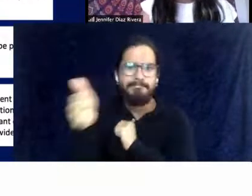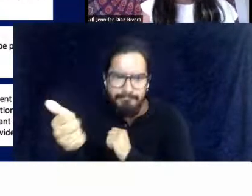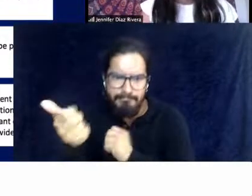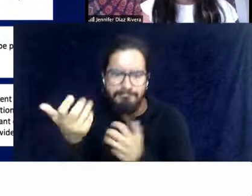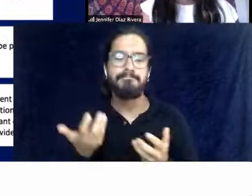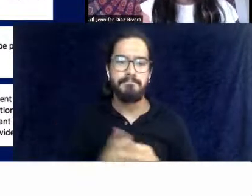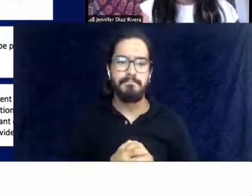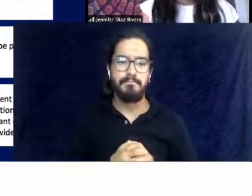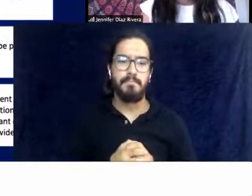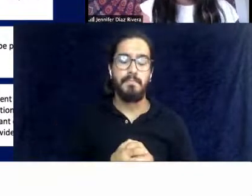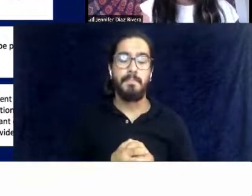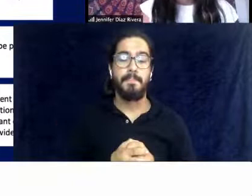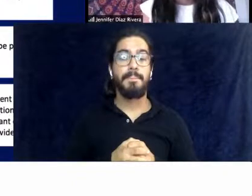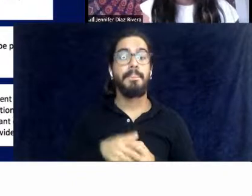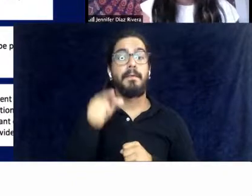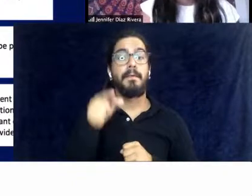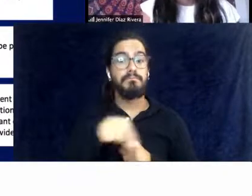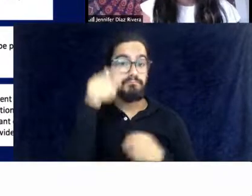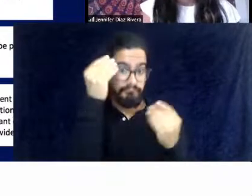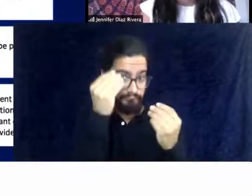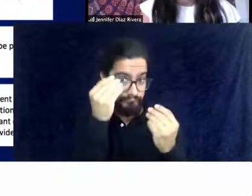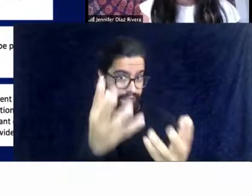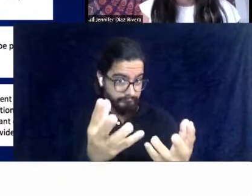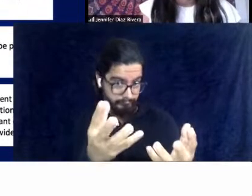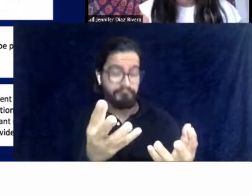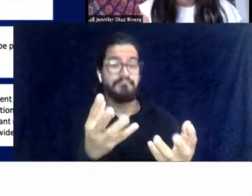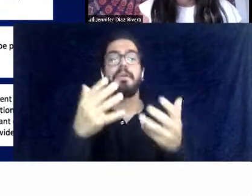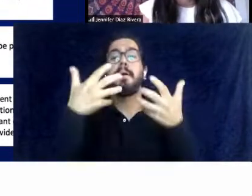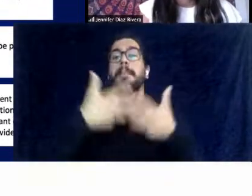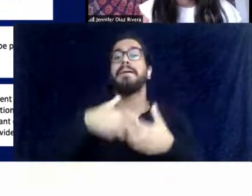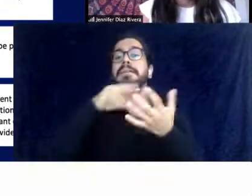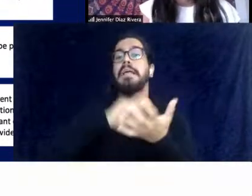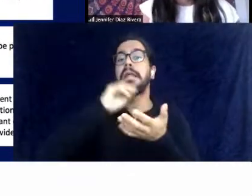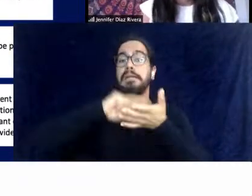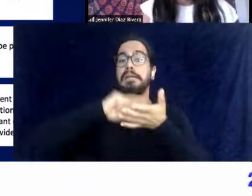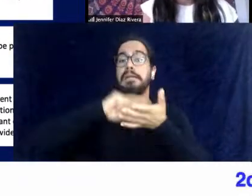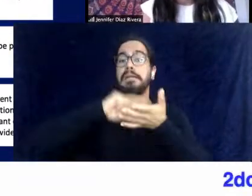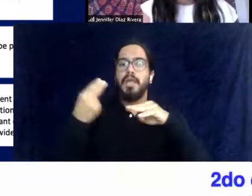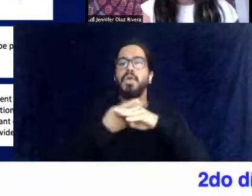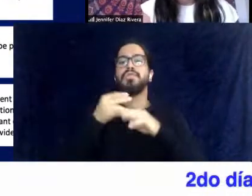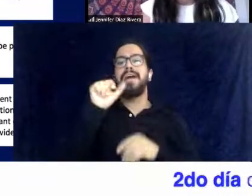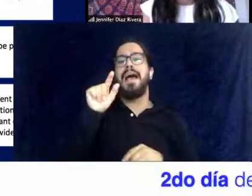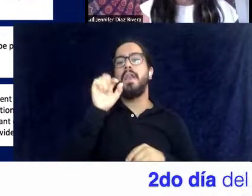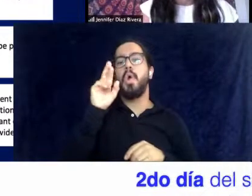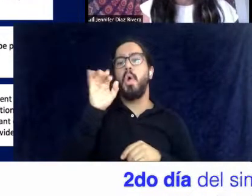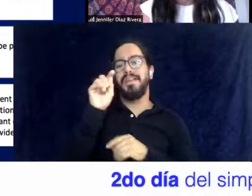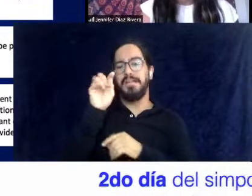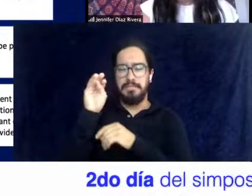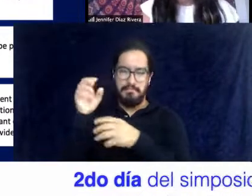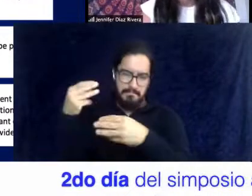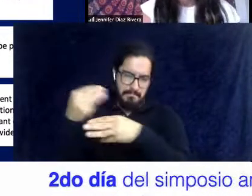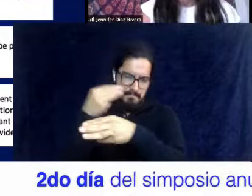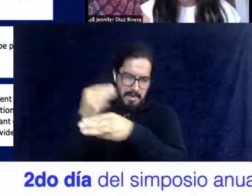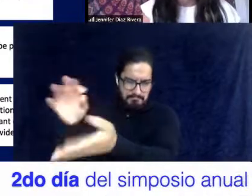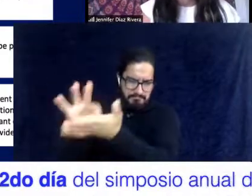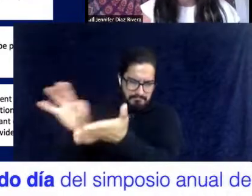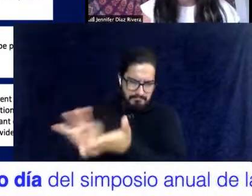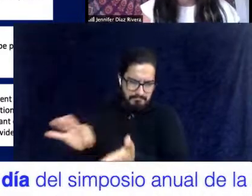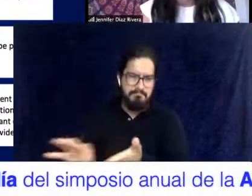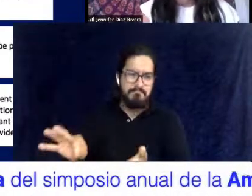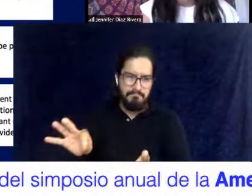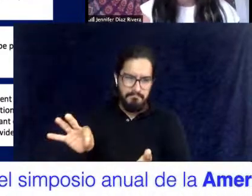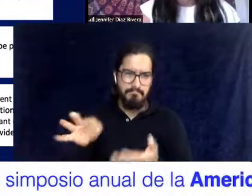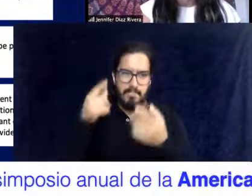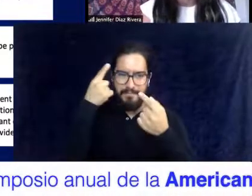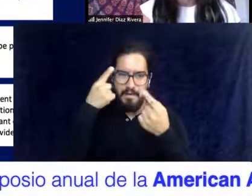For those who don't know, machine learning refers to the use of algorithms to categorize or predict data. Therefore, we ask ourselves